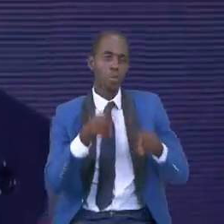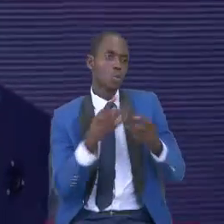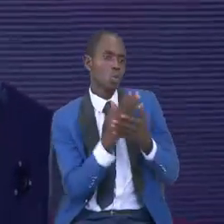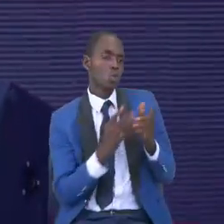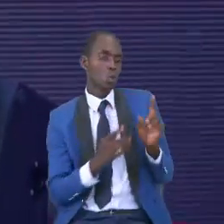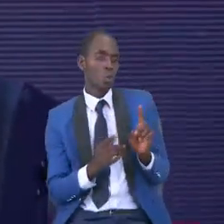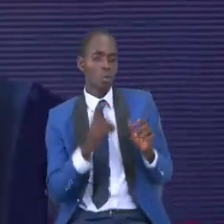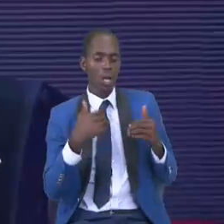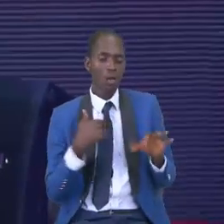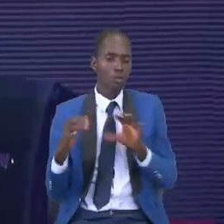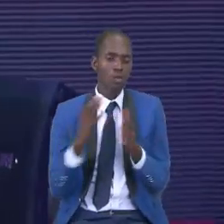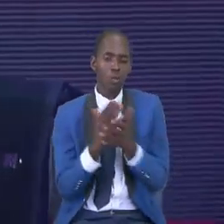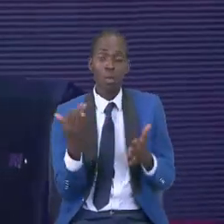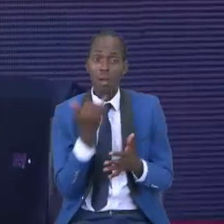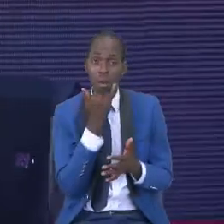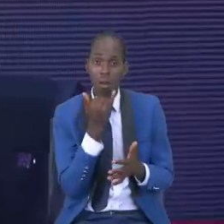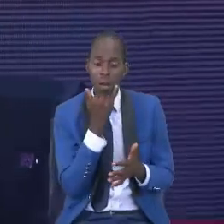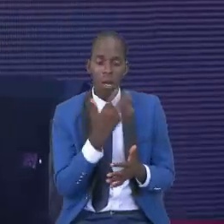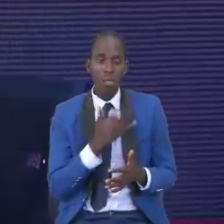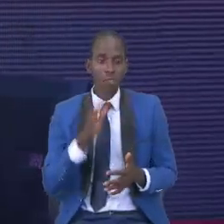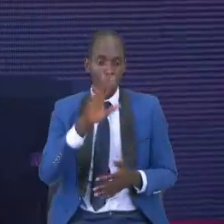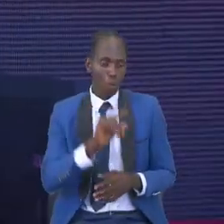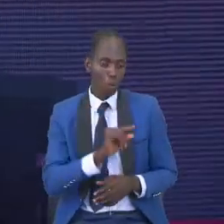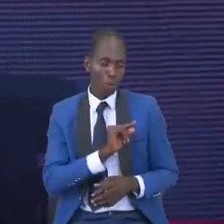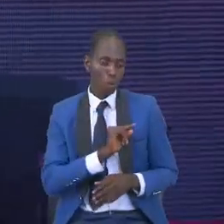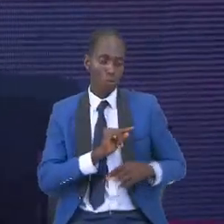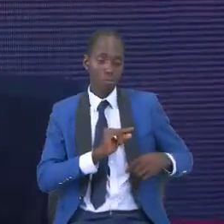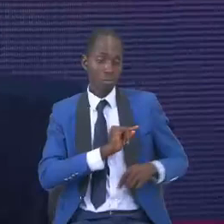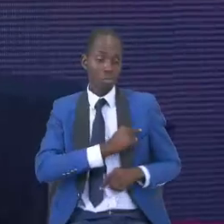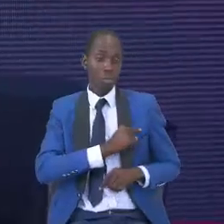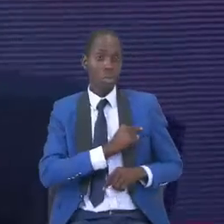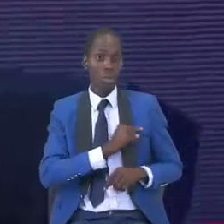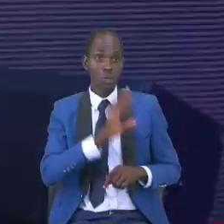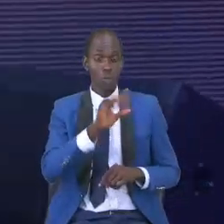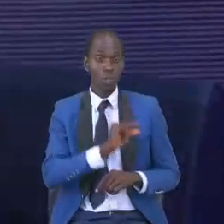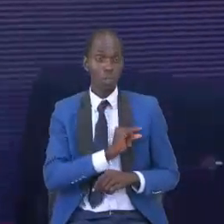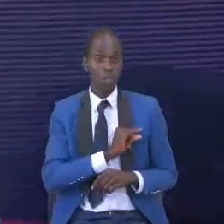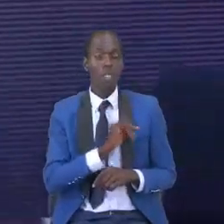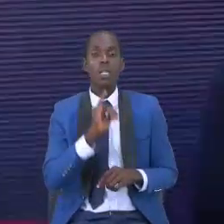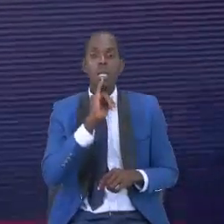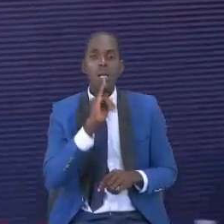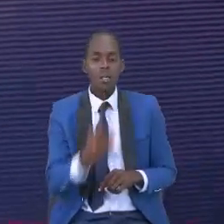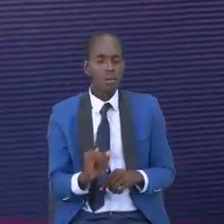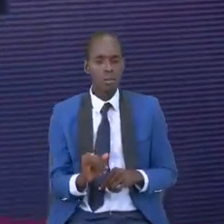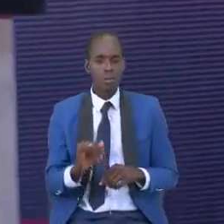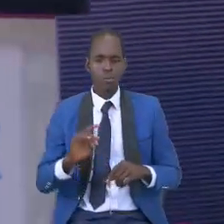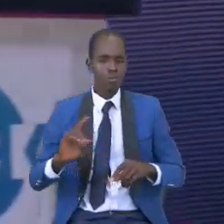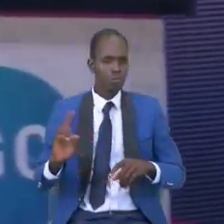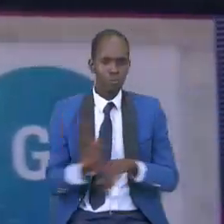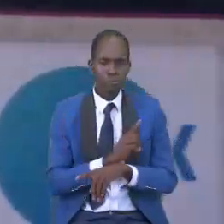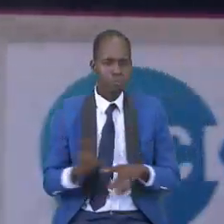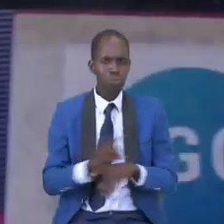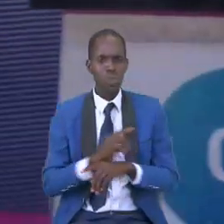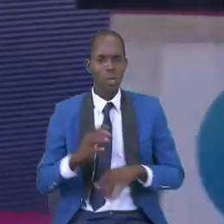conscience is whipping you. And conscience is striking blows upon you. Conscience is pinching you